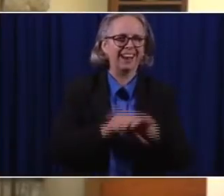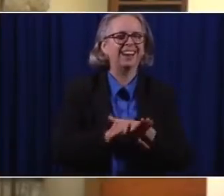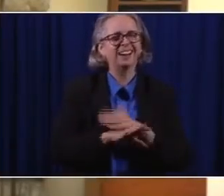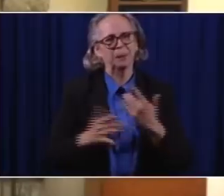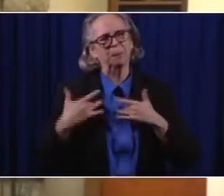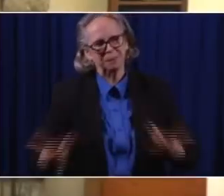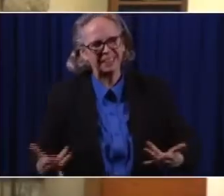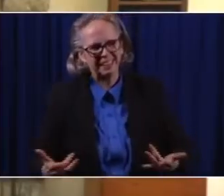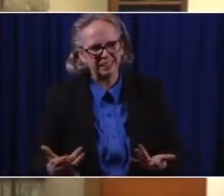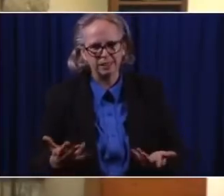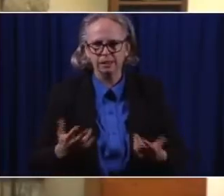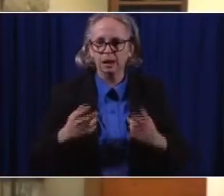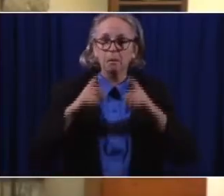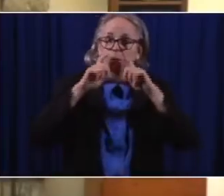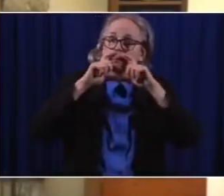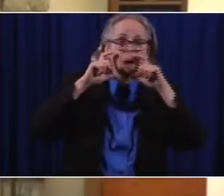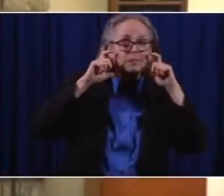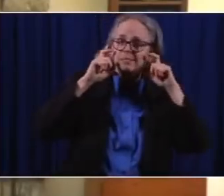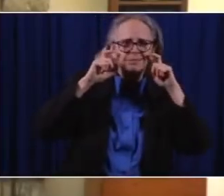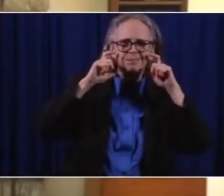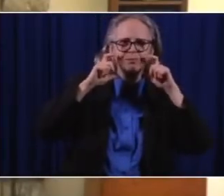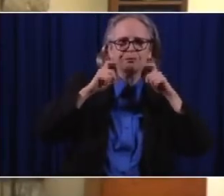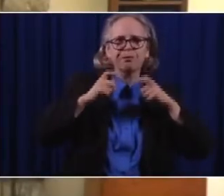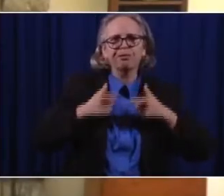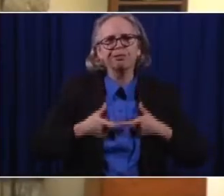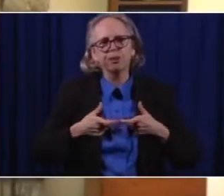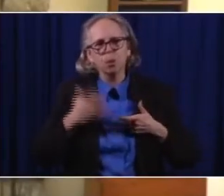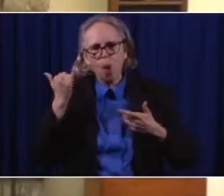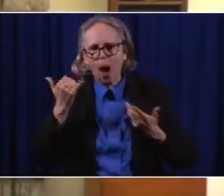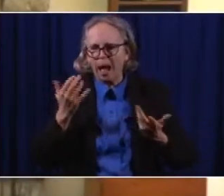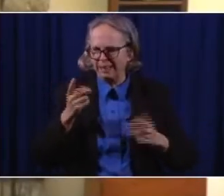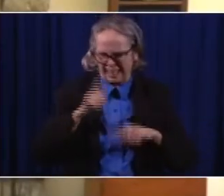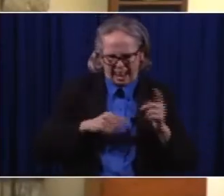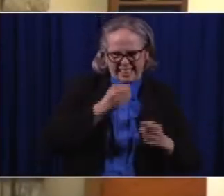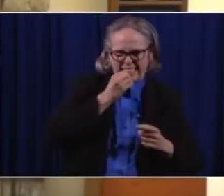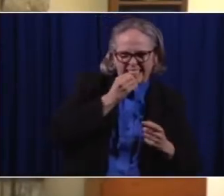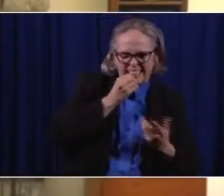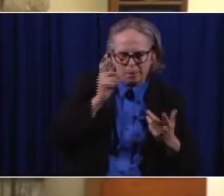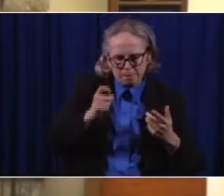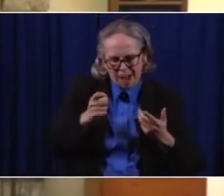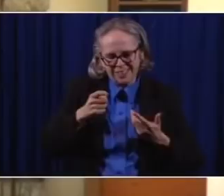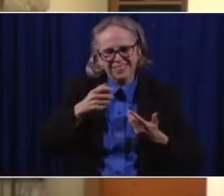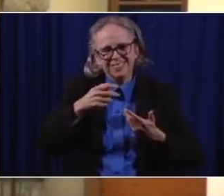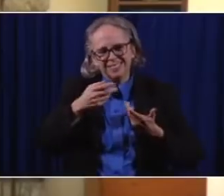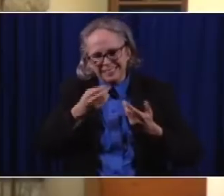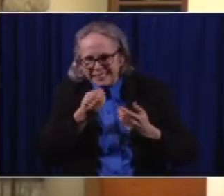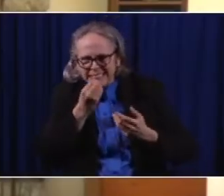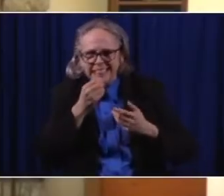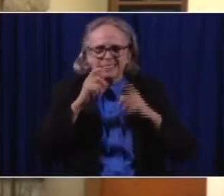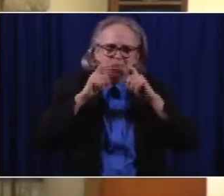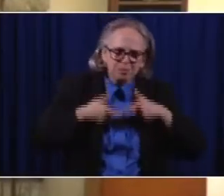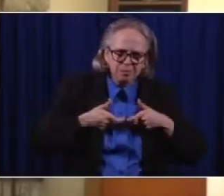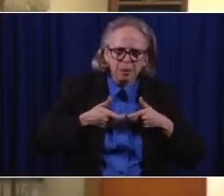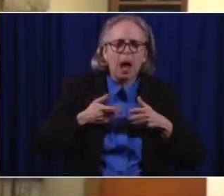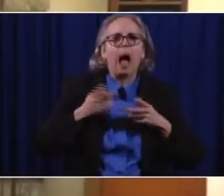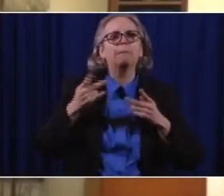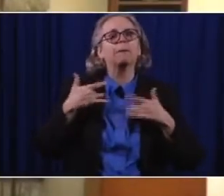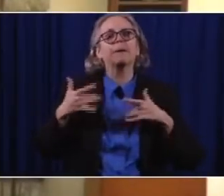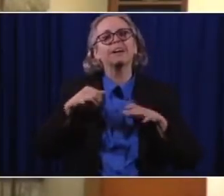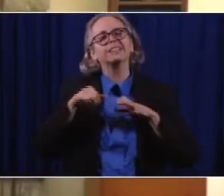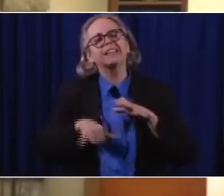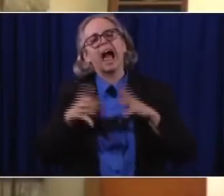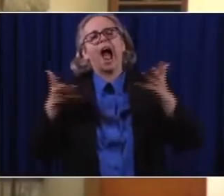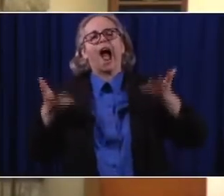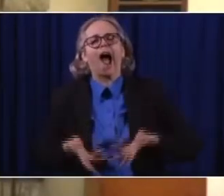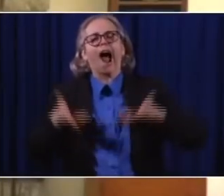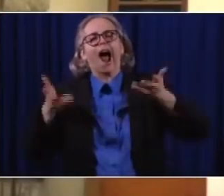have a mask on or drink. But we also know people there sometimes for a long time. And so it's the time. What we've learned